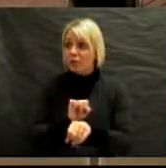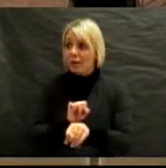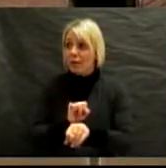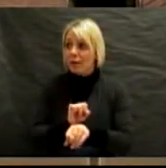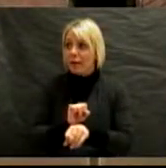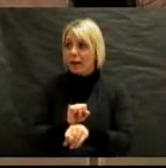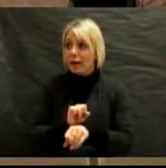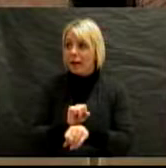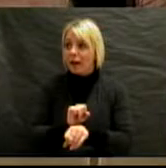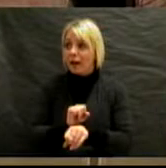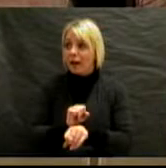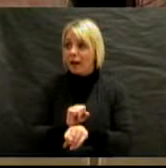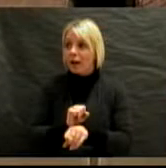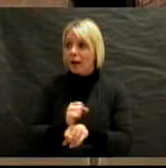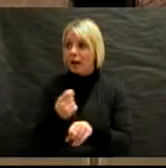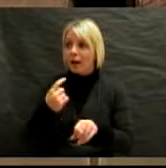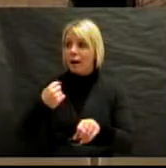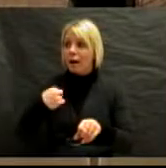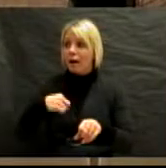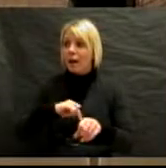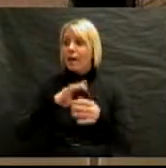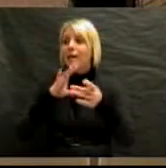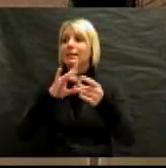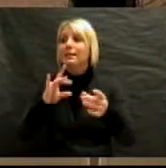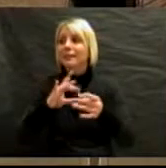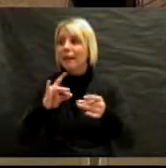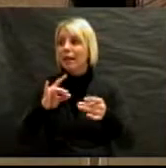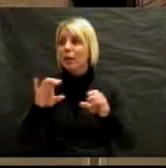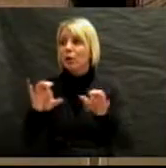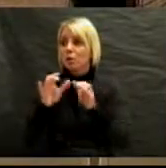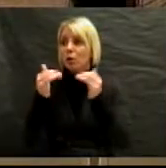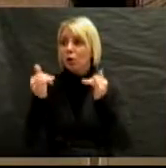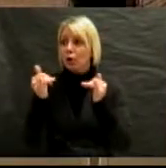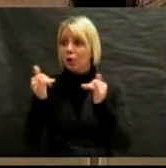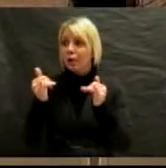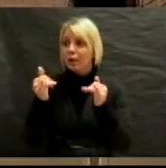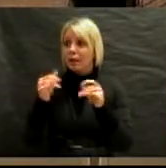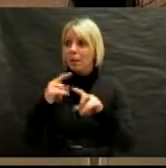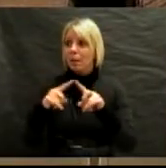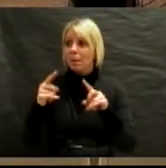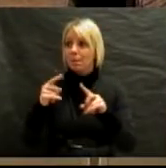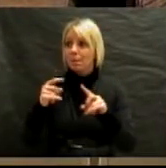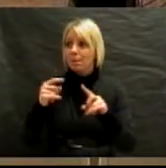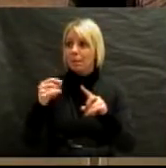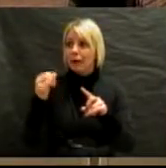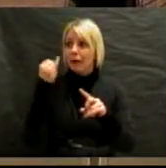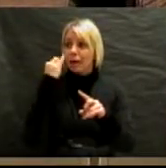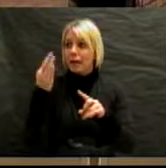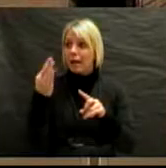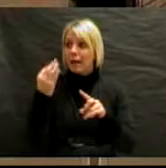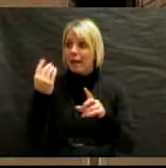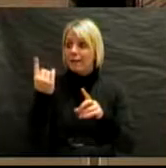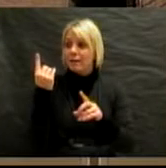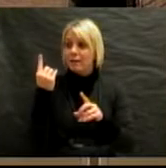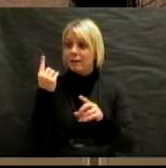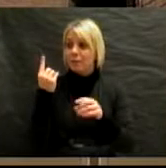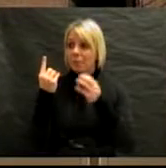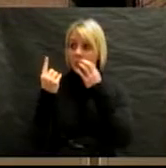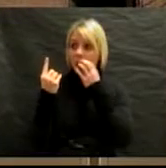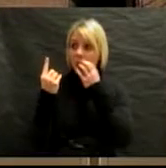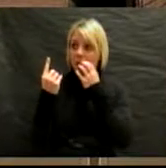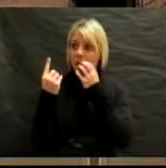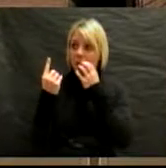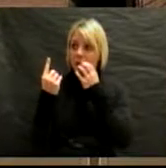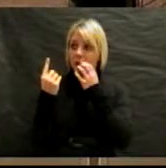did have an inclusive board, someone could be choosing not to work during the times when we're at the meeting. So this would give them some